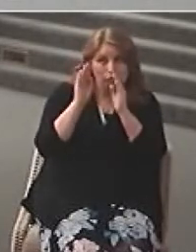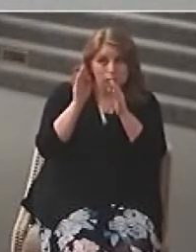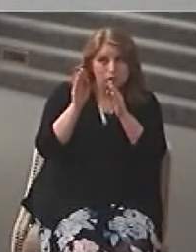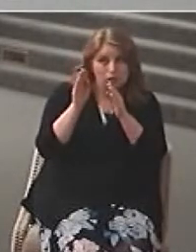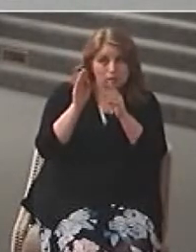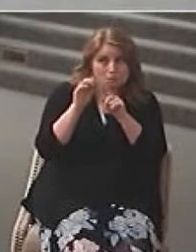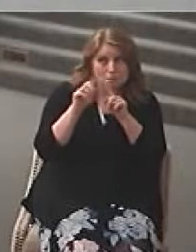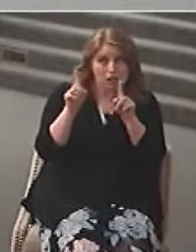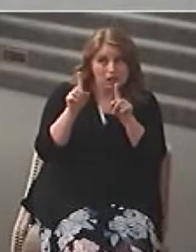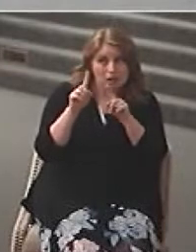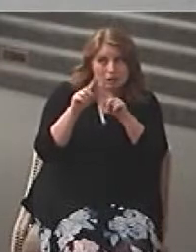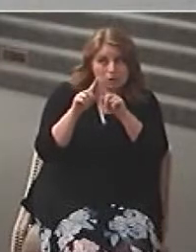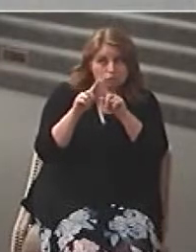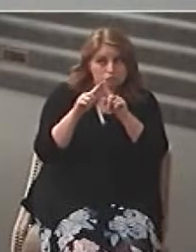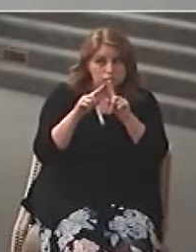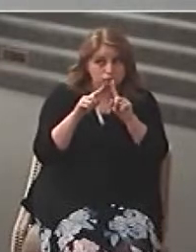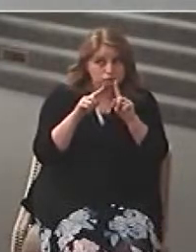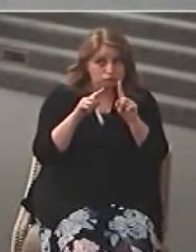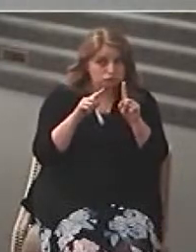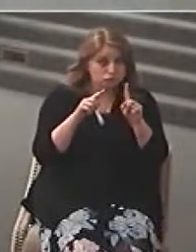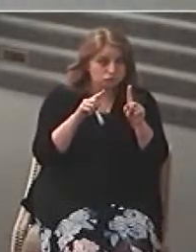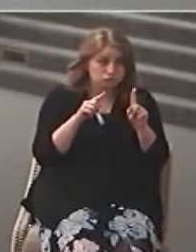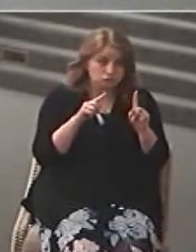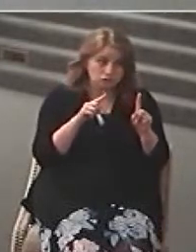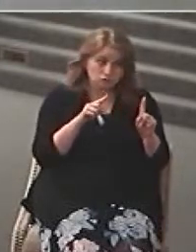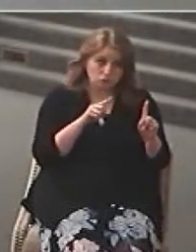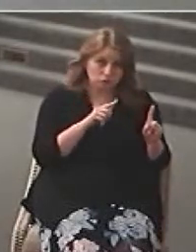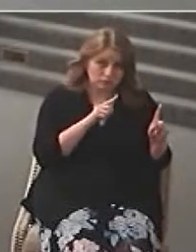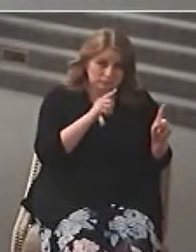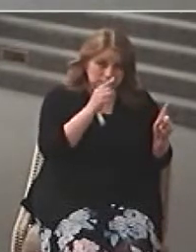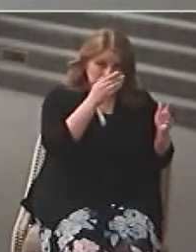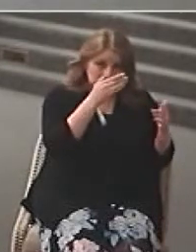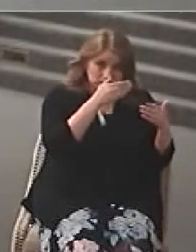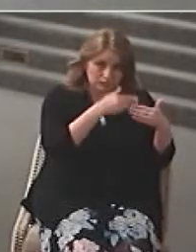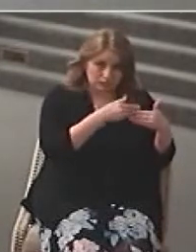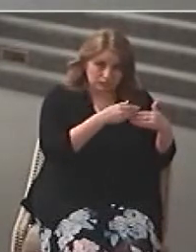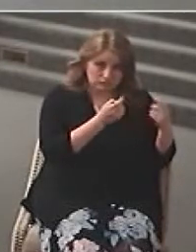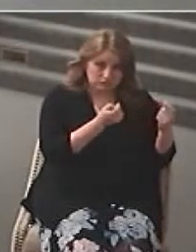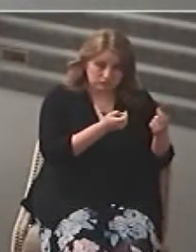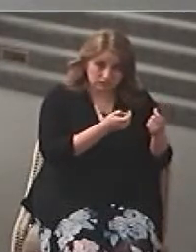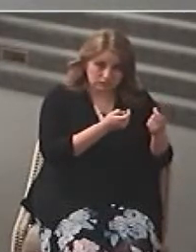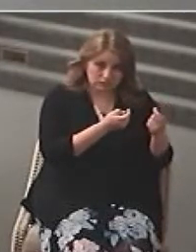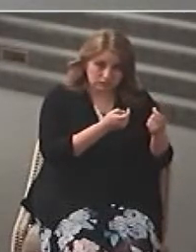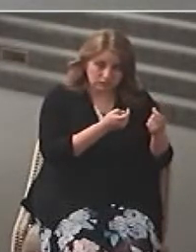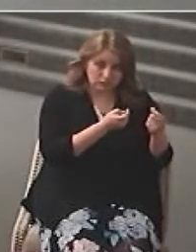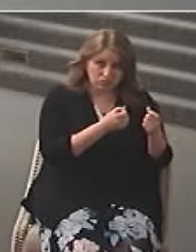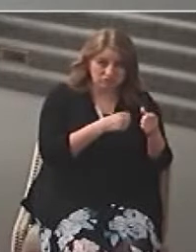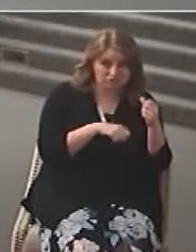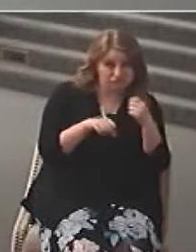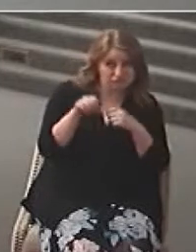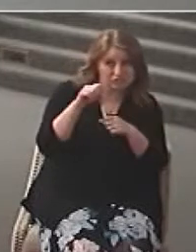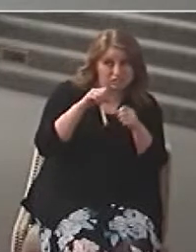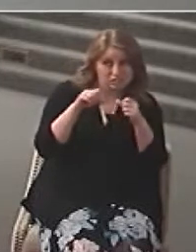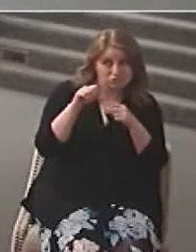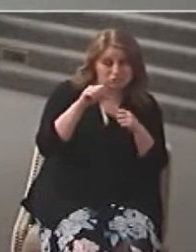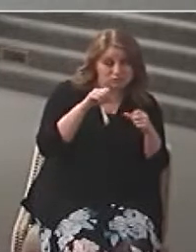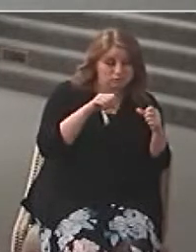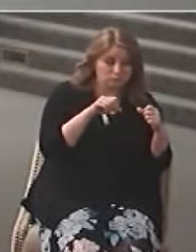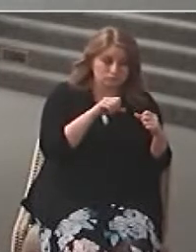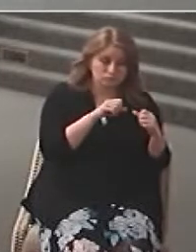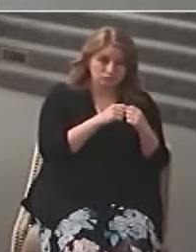important, we start to drift away and get back in the darkness. And we lose fellowship with